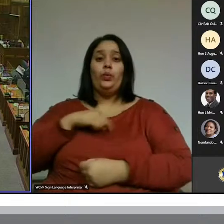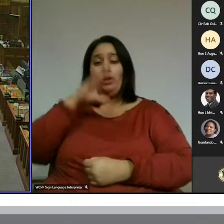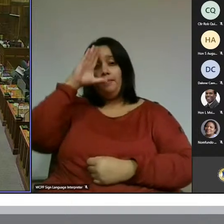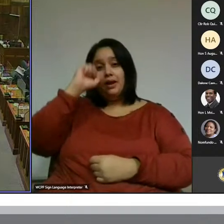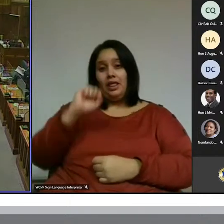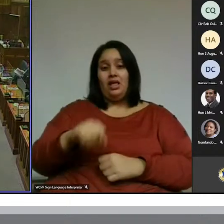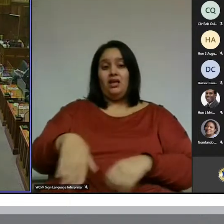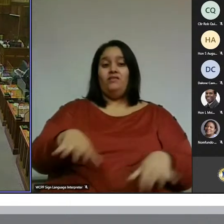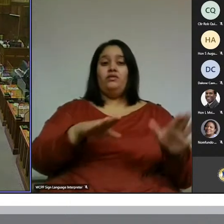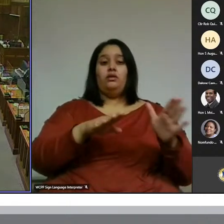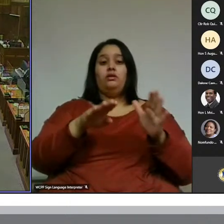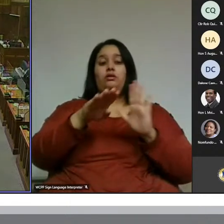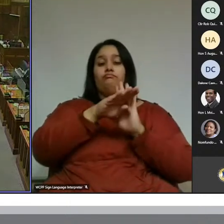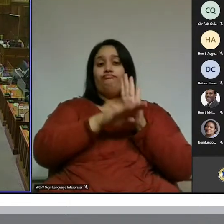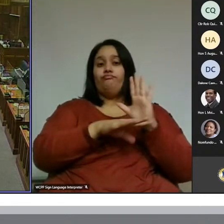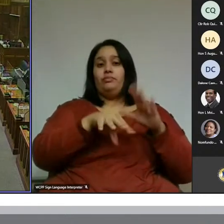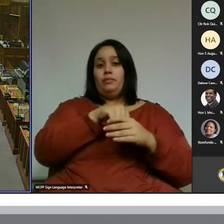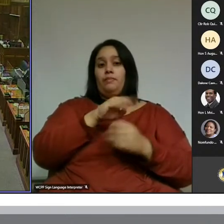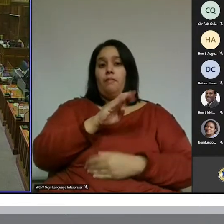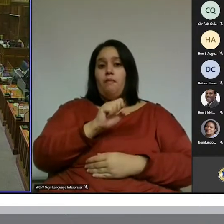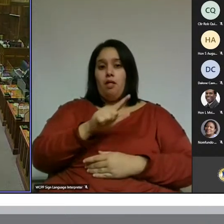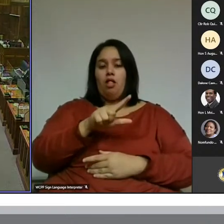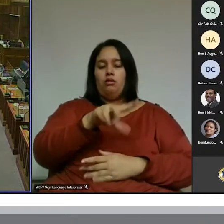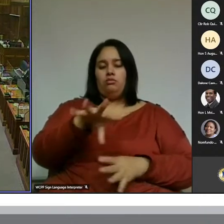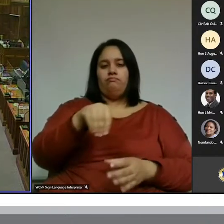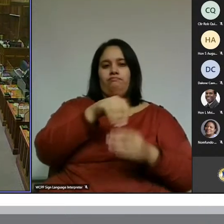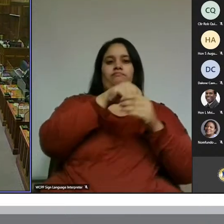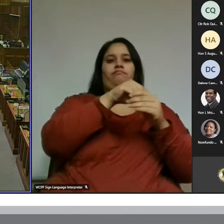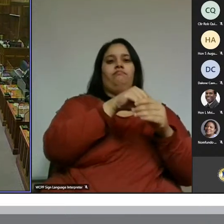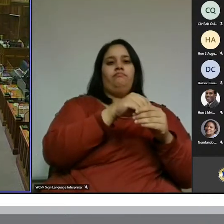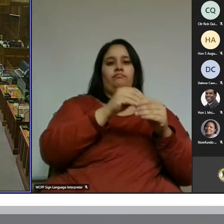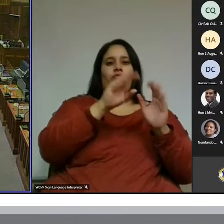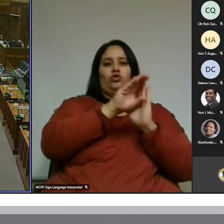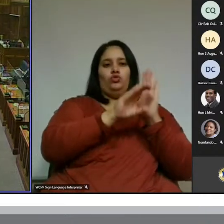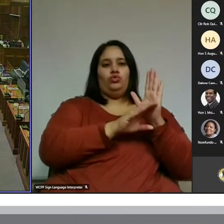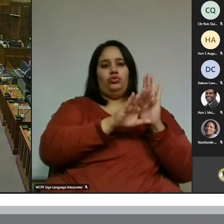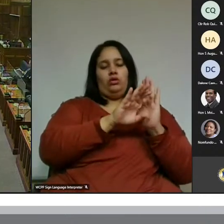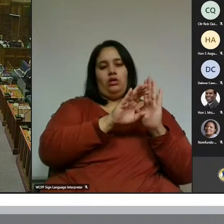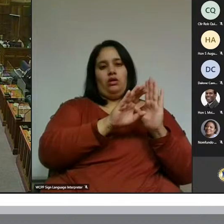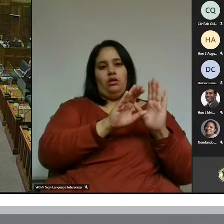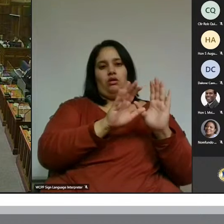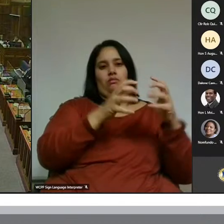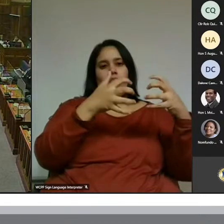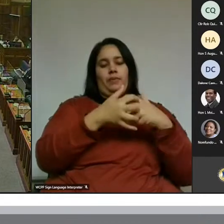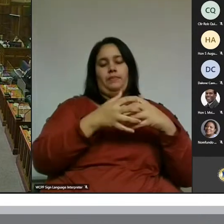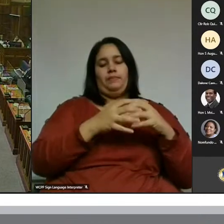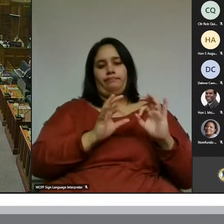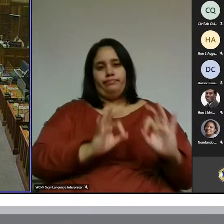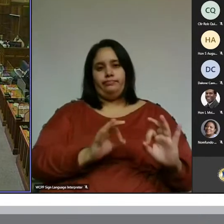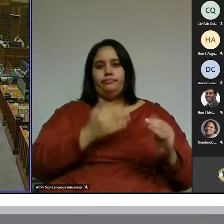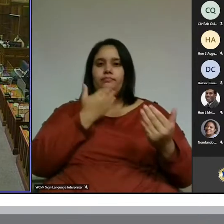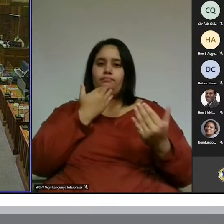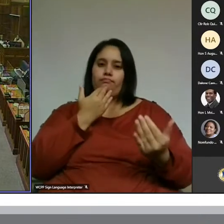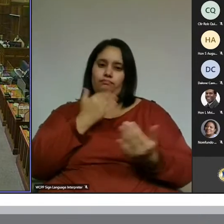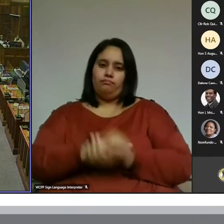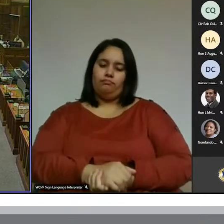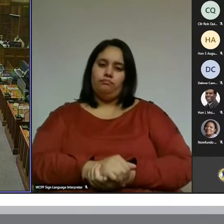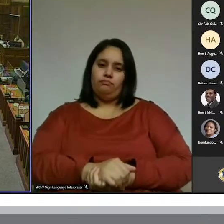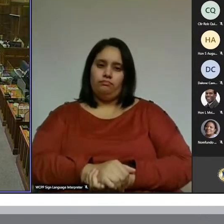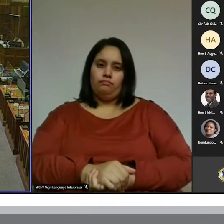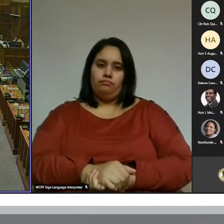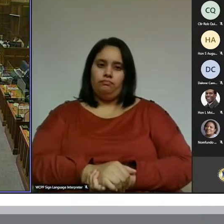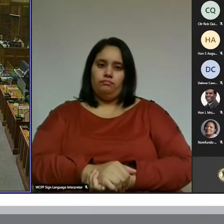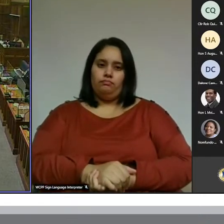provisions of the bill are within the constitutional parameters. Thank you.